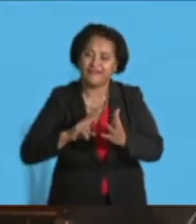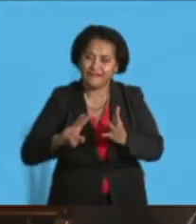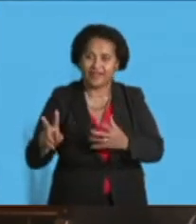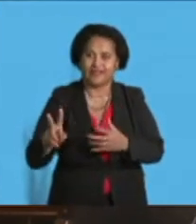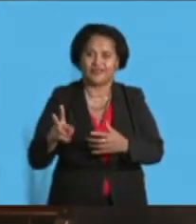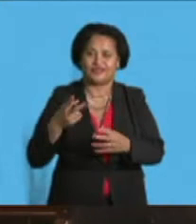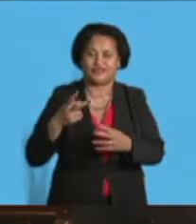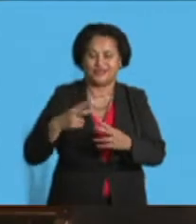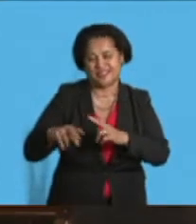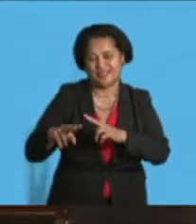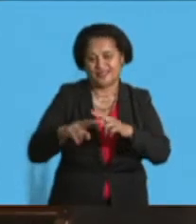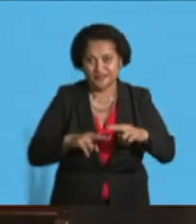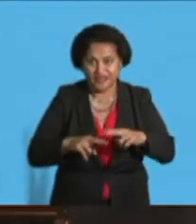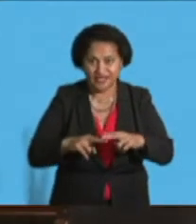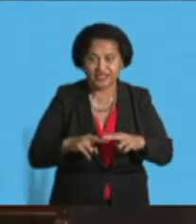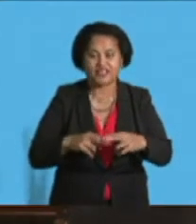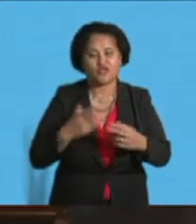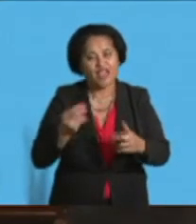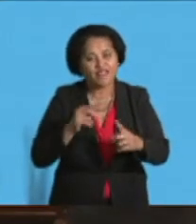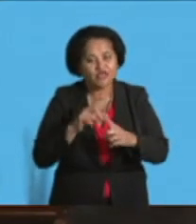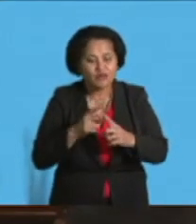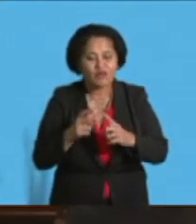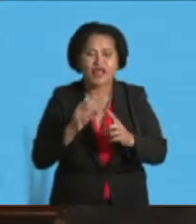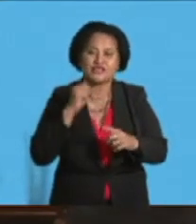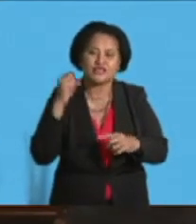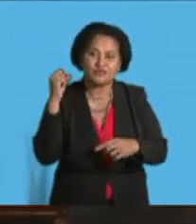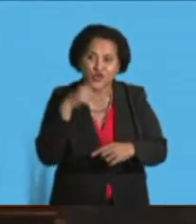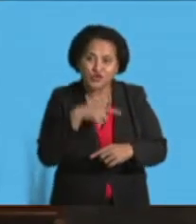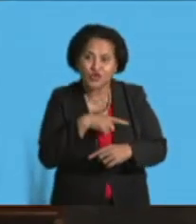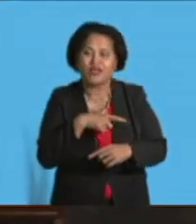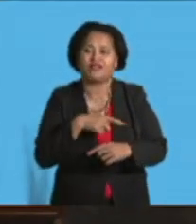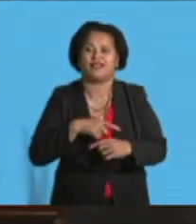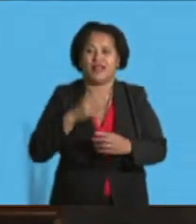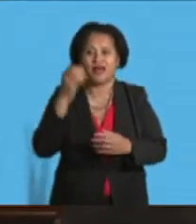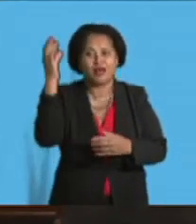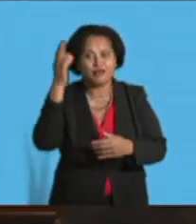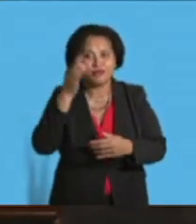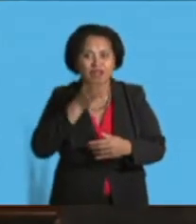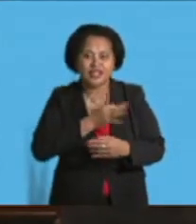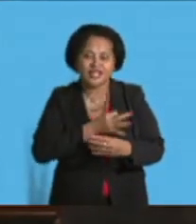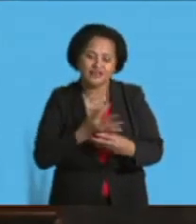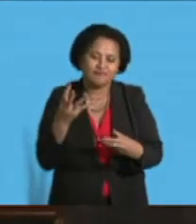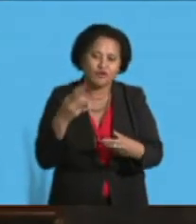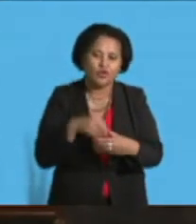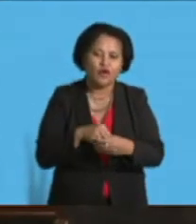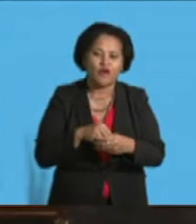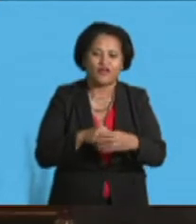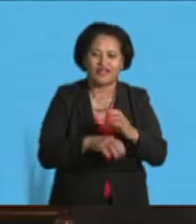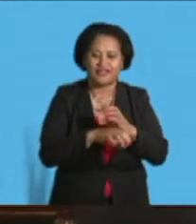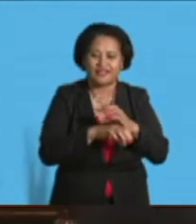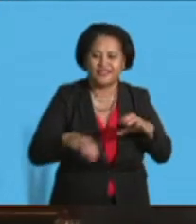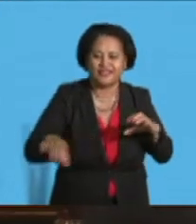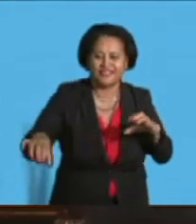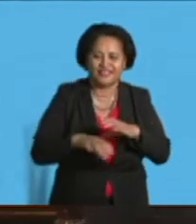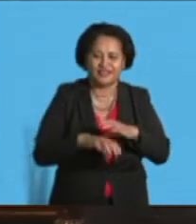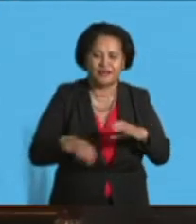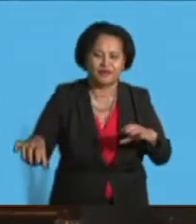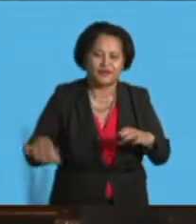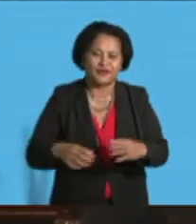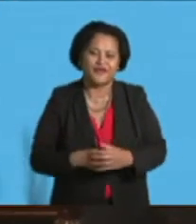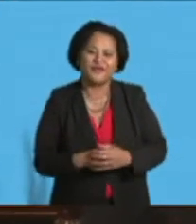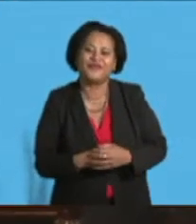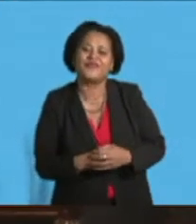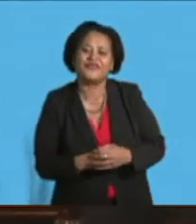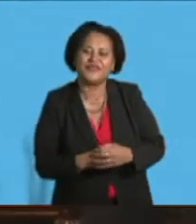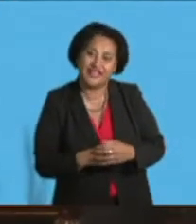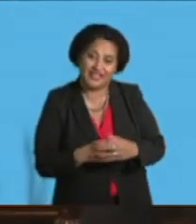Fiji. Important customs and spiritual beliefs of the Fijian community are embedded in our waterways and environment. Furthermore, waterways and